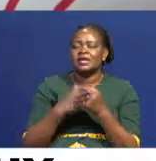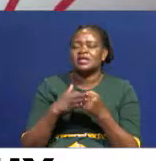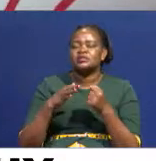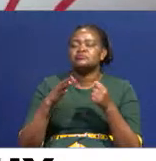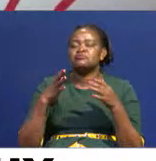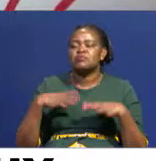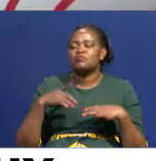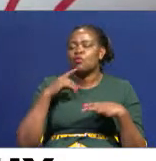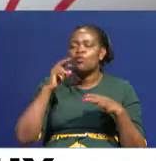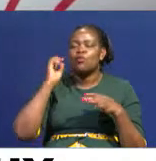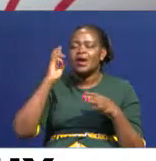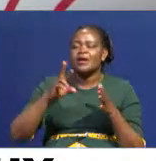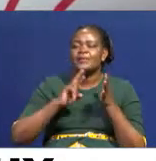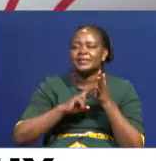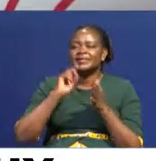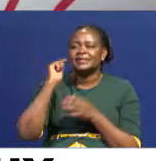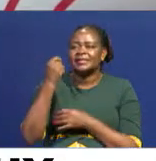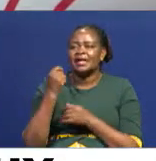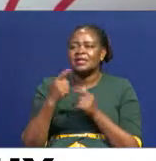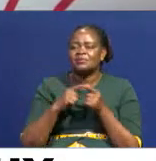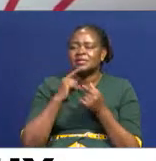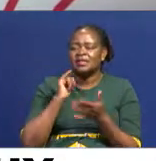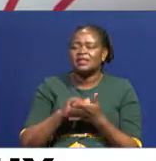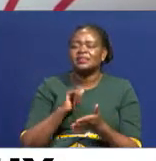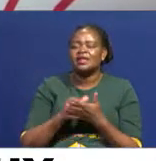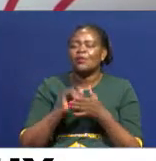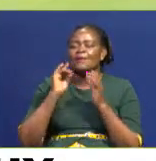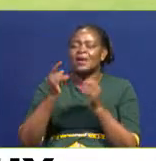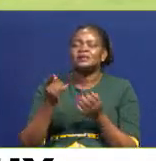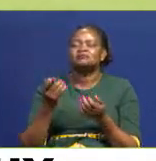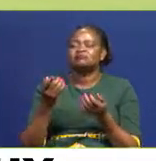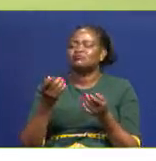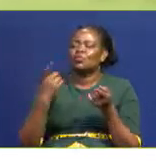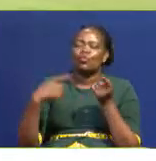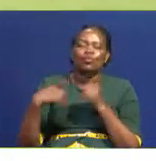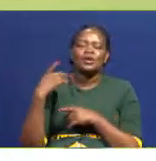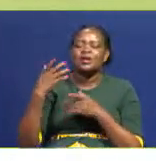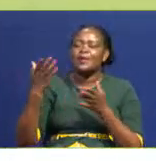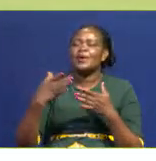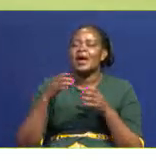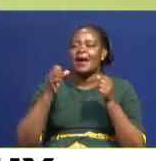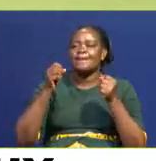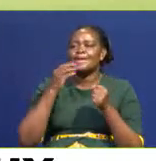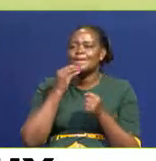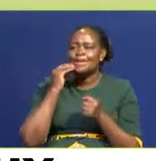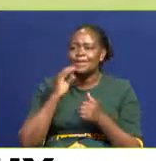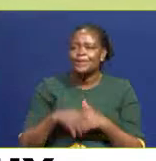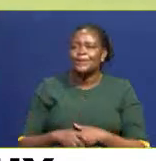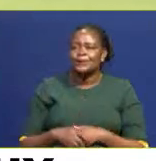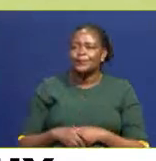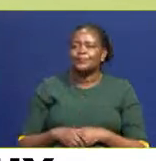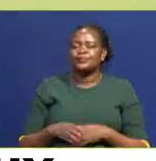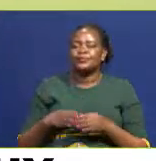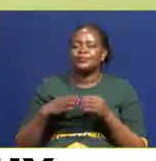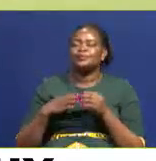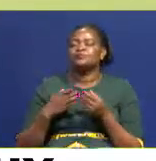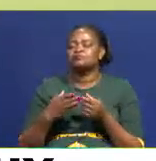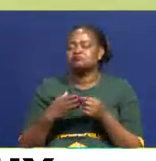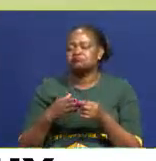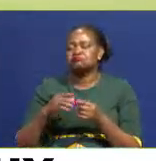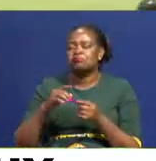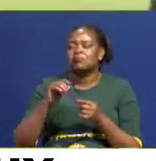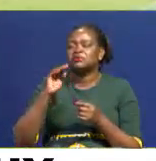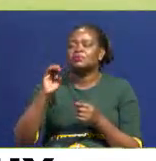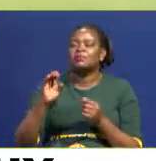represent Kenya. We assure you that we are going to bring the cup home. This year's tournament features 4 teams led by host Zimbabwe, last